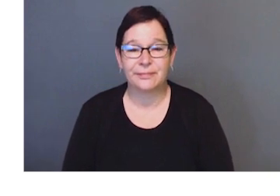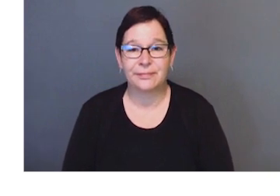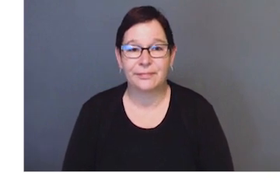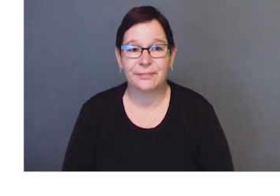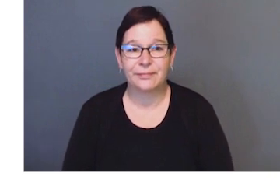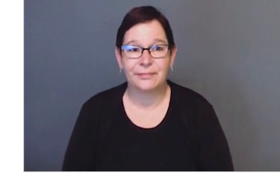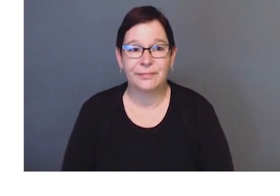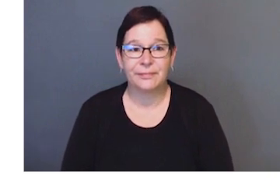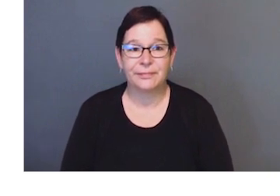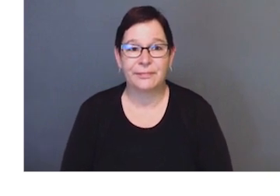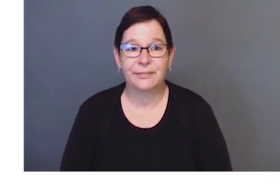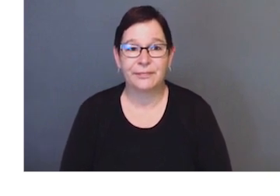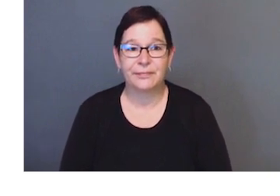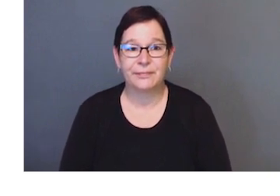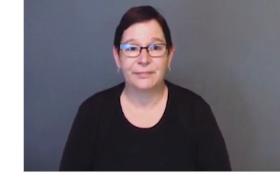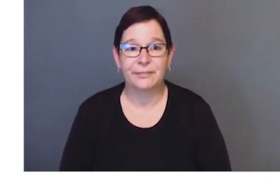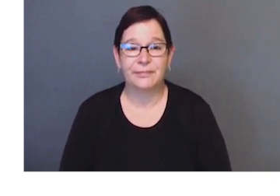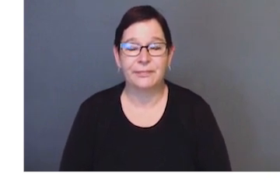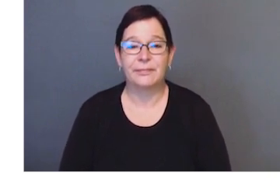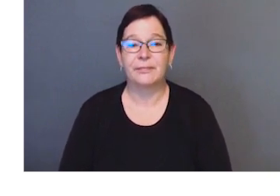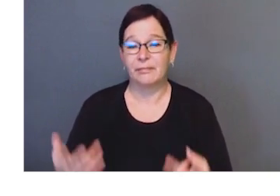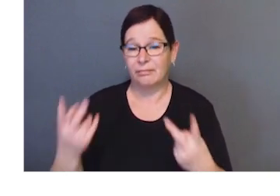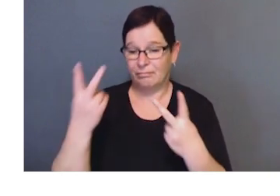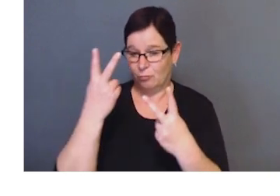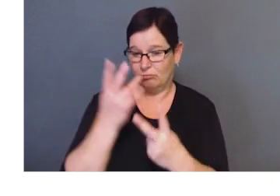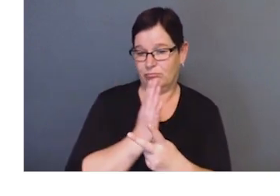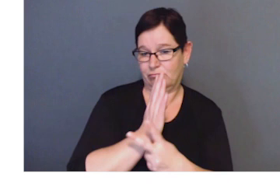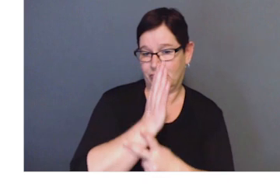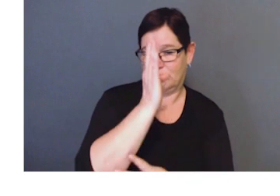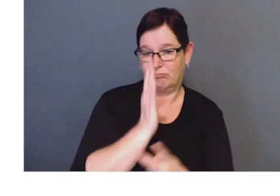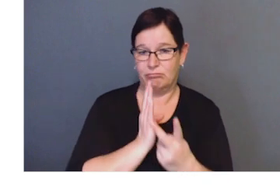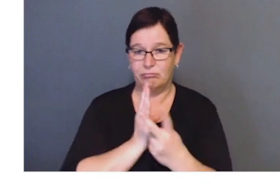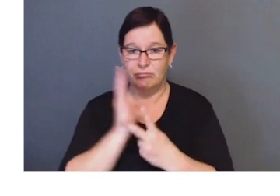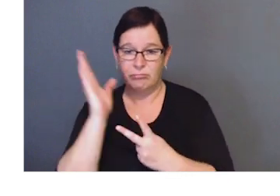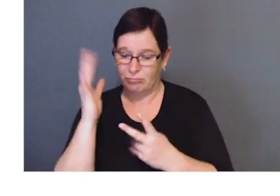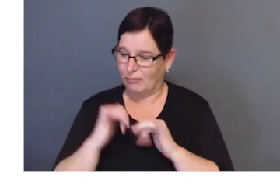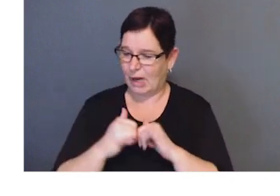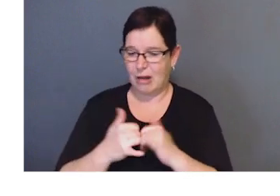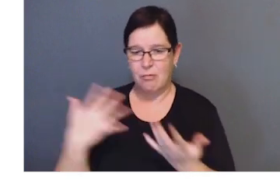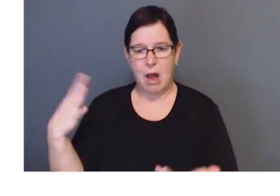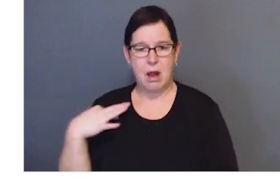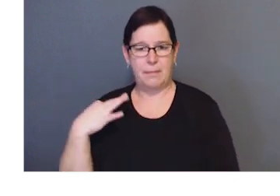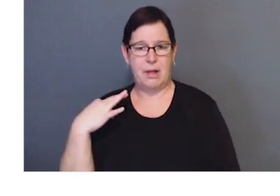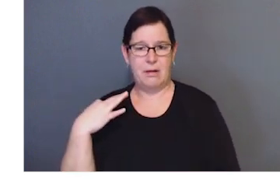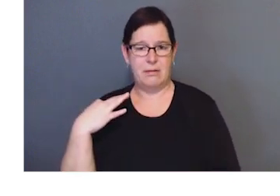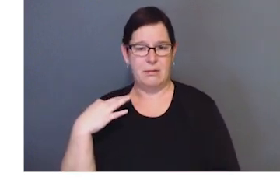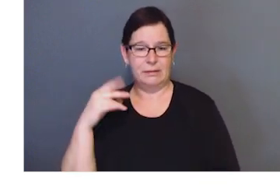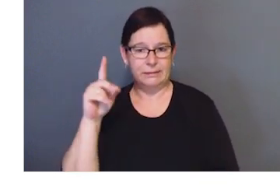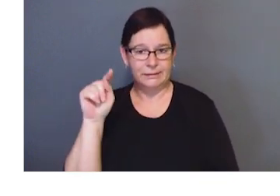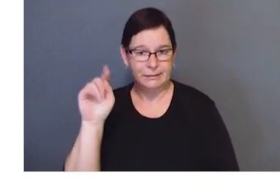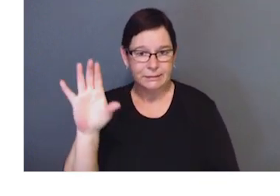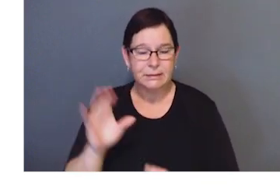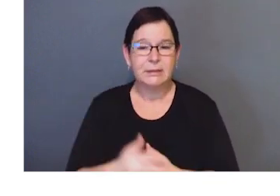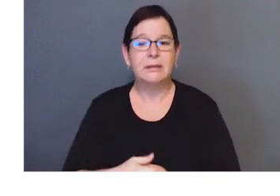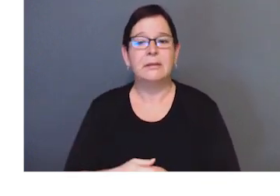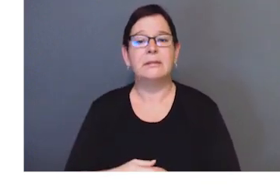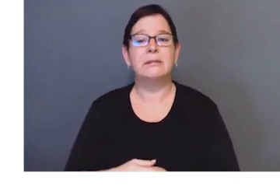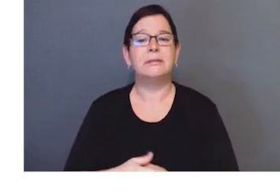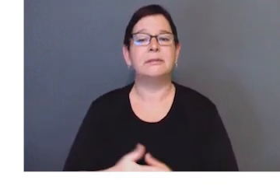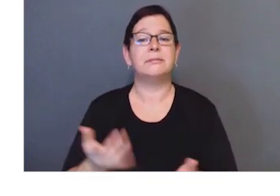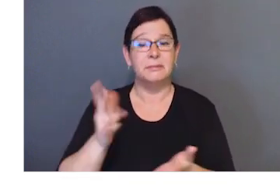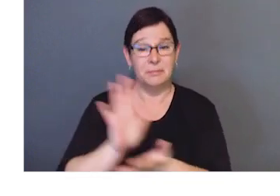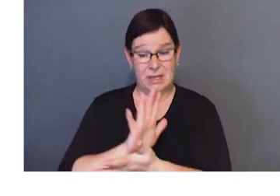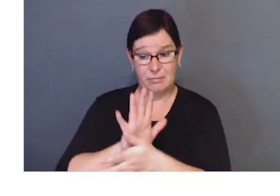There are 2 ways to apply for the DTC. The first is by manually filling out a paper form,